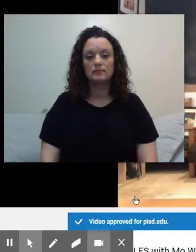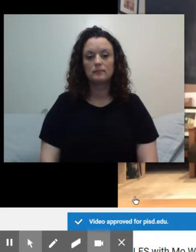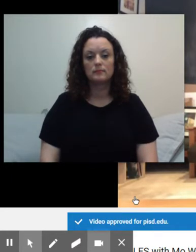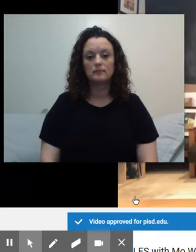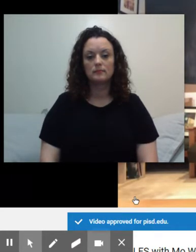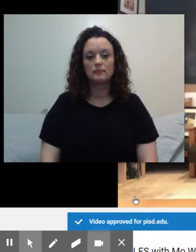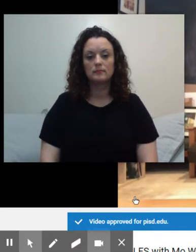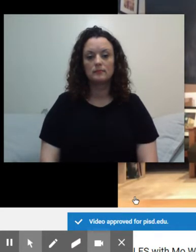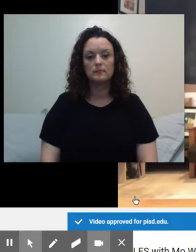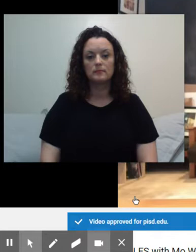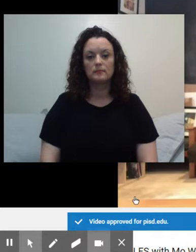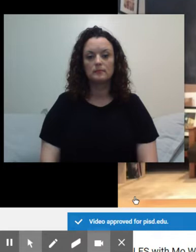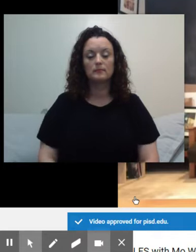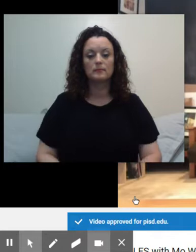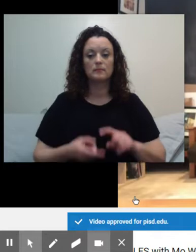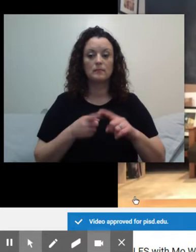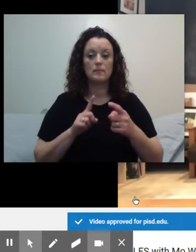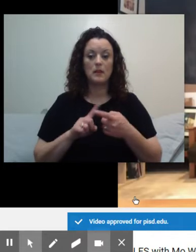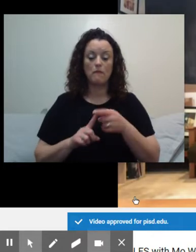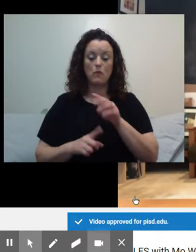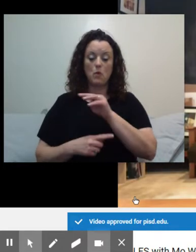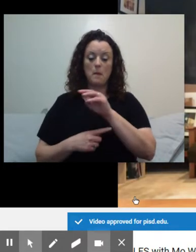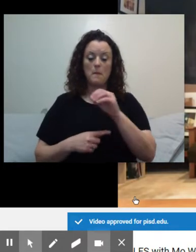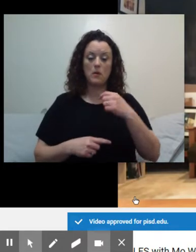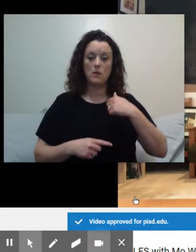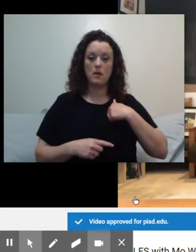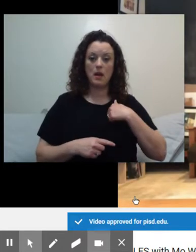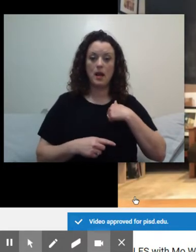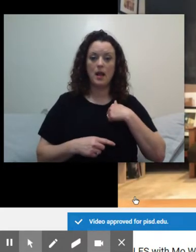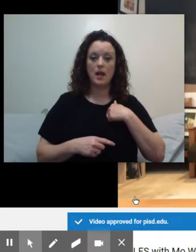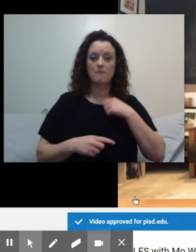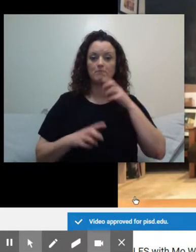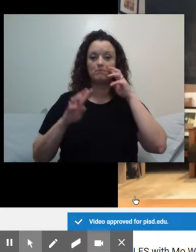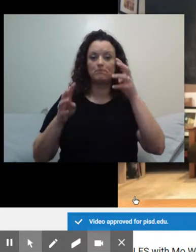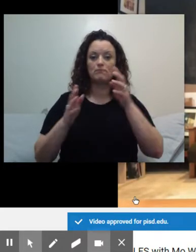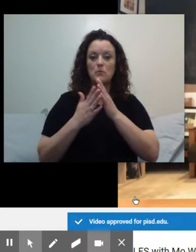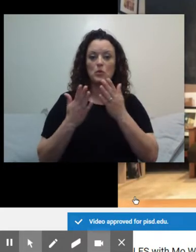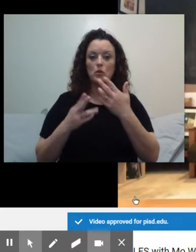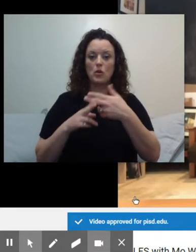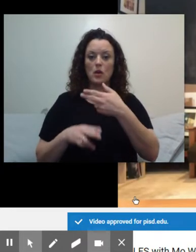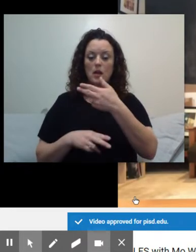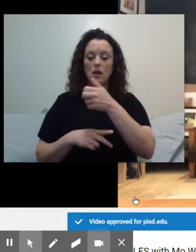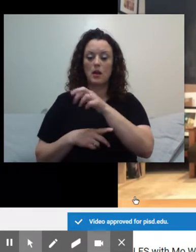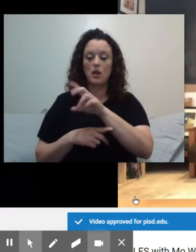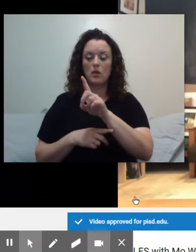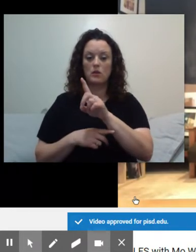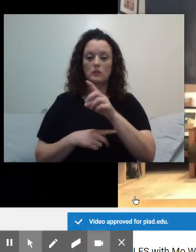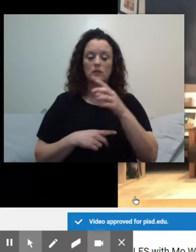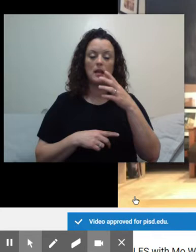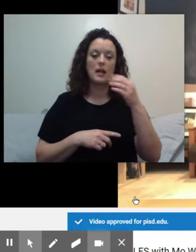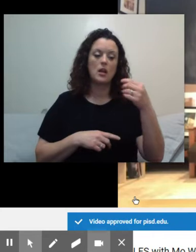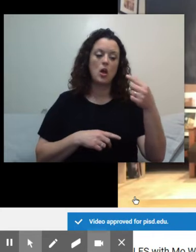My friend Mo and I, we did this book together called Harold and Hog, Pretend for Real.